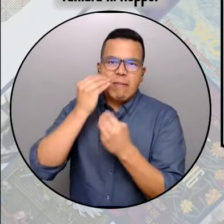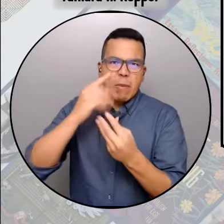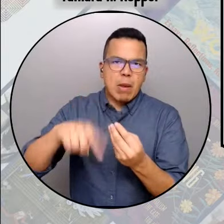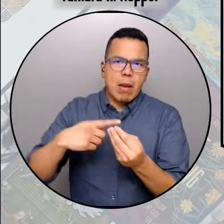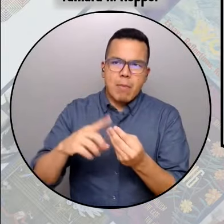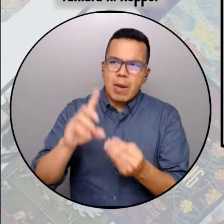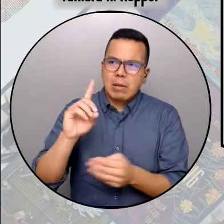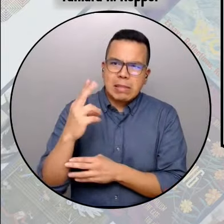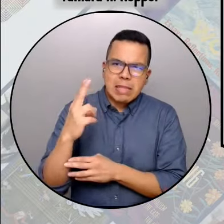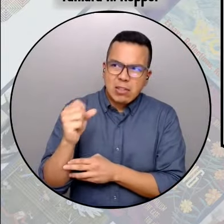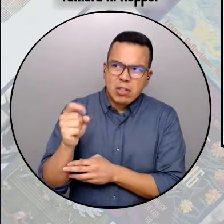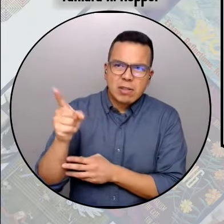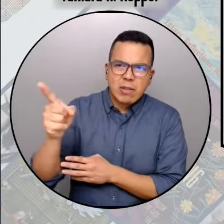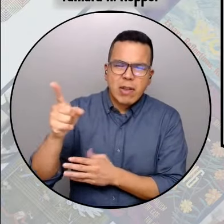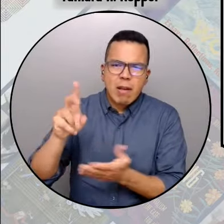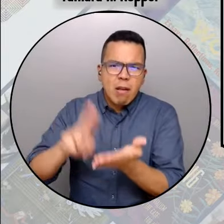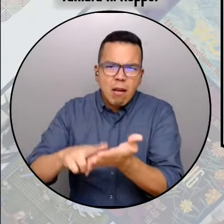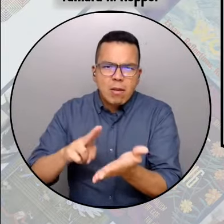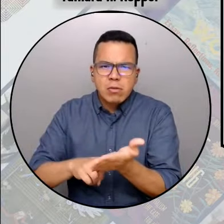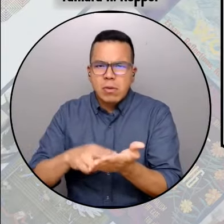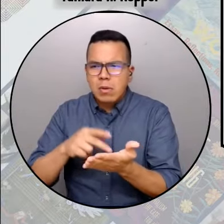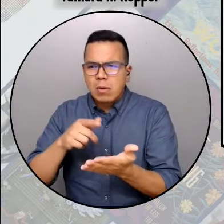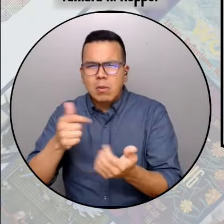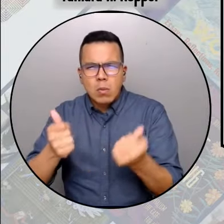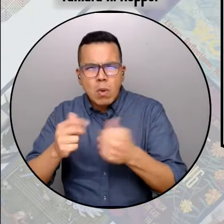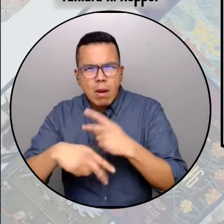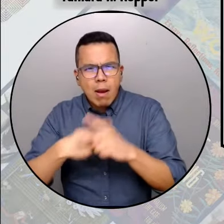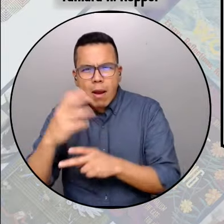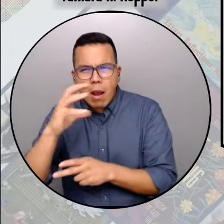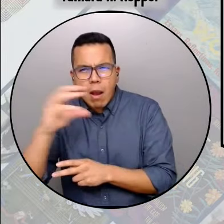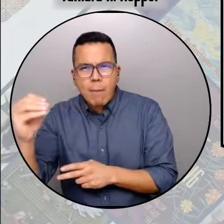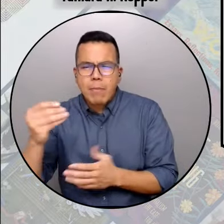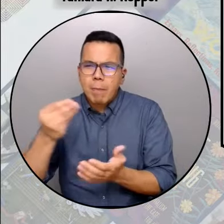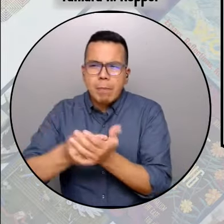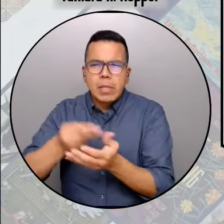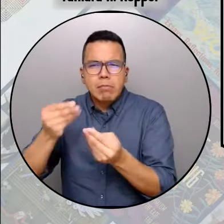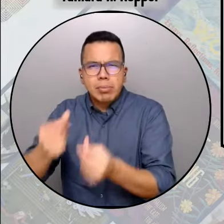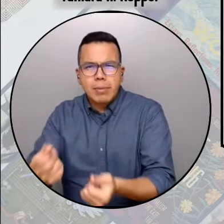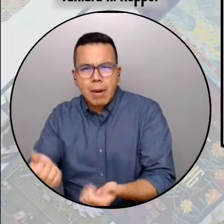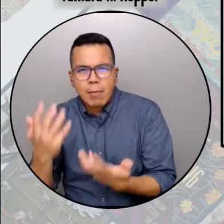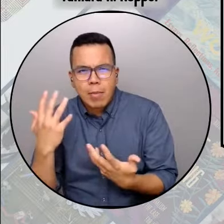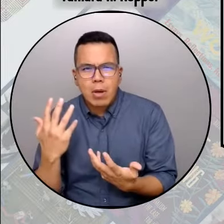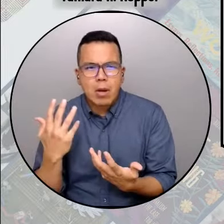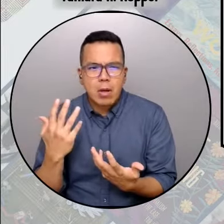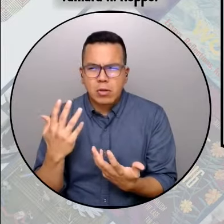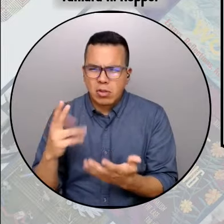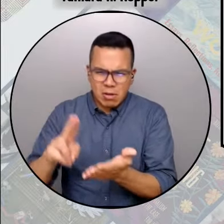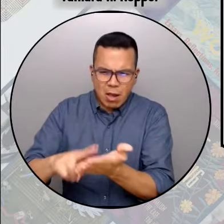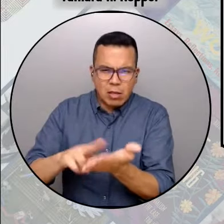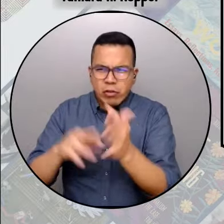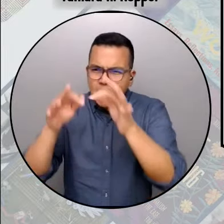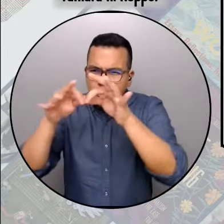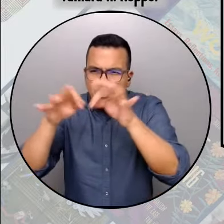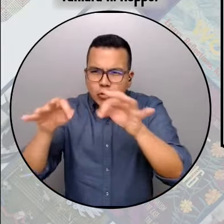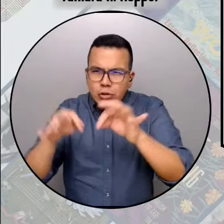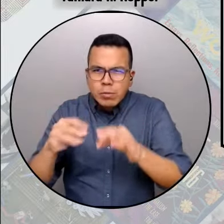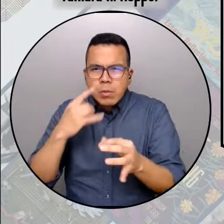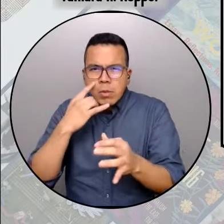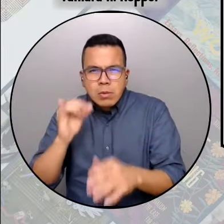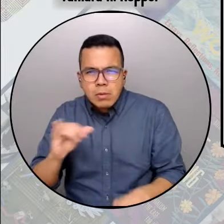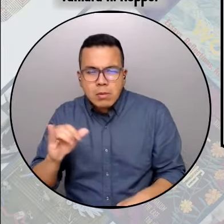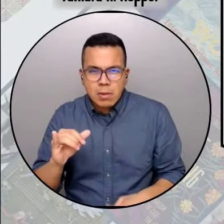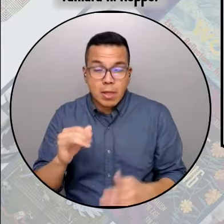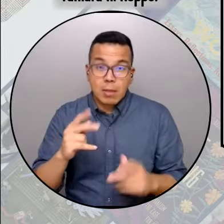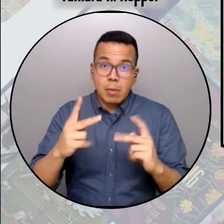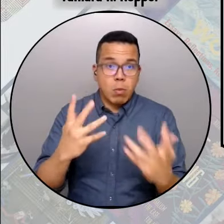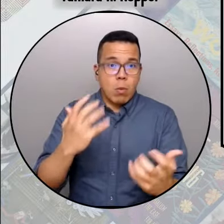in these contracts. What are the, you know, who are these companies? How much money is, you know, happening? What are the terms of the contracts? And this is